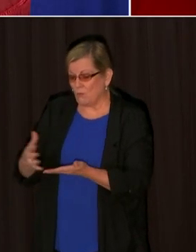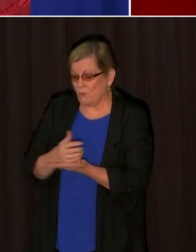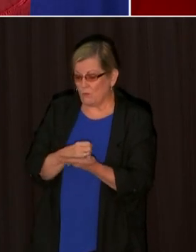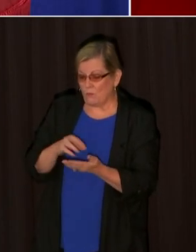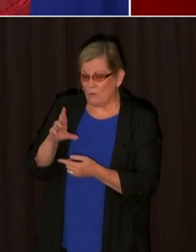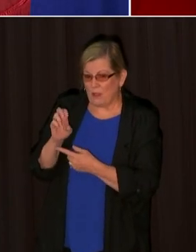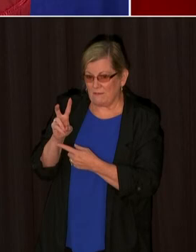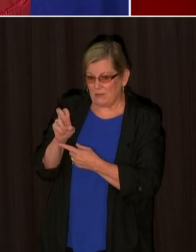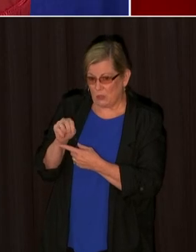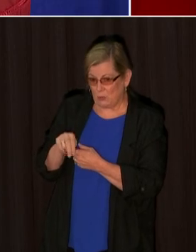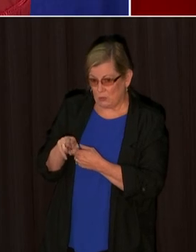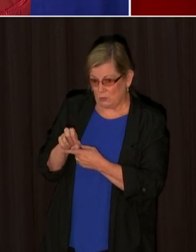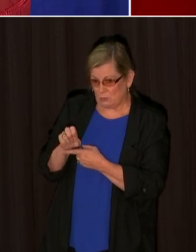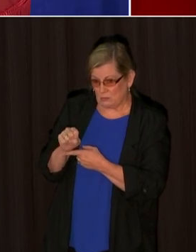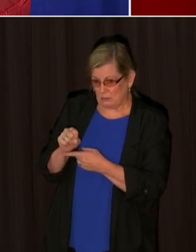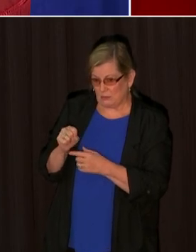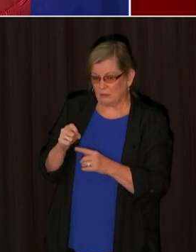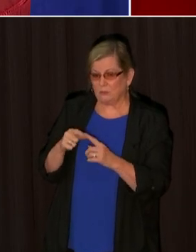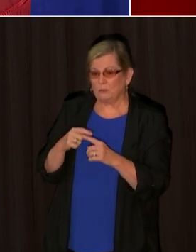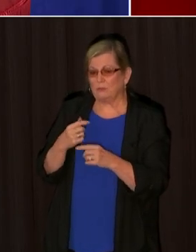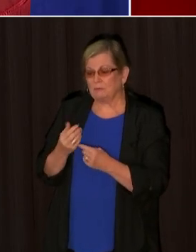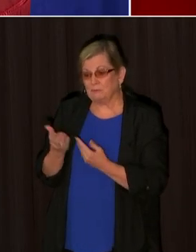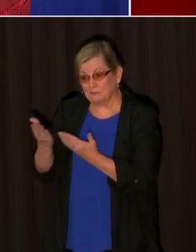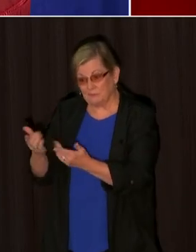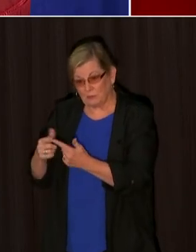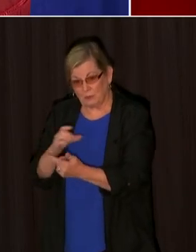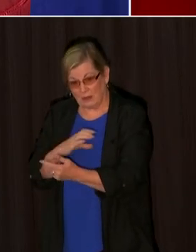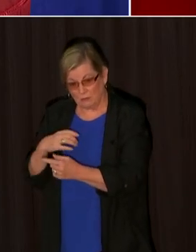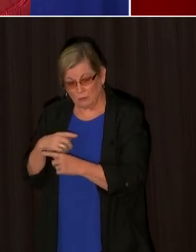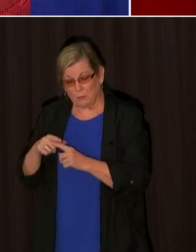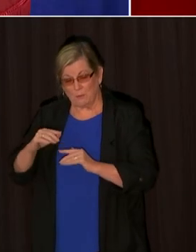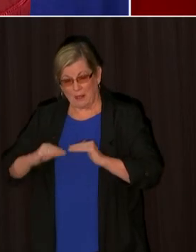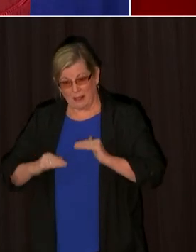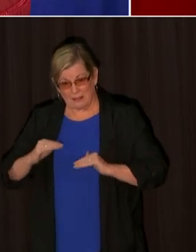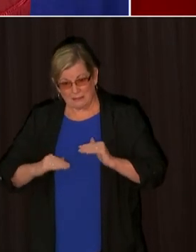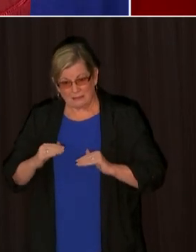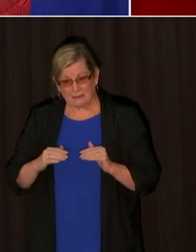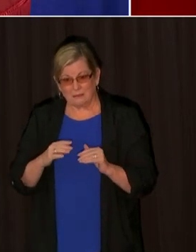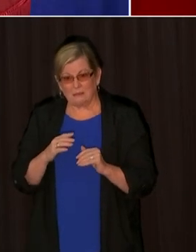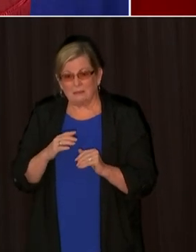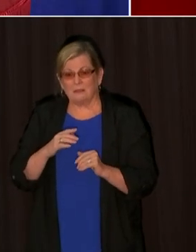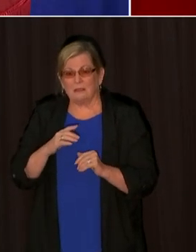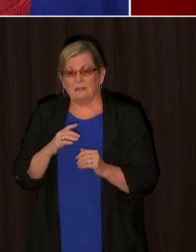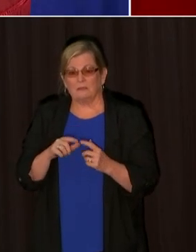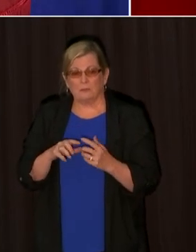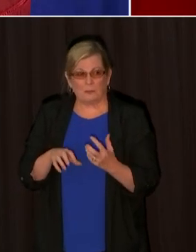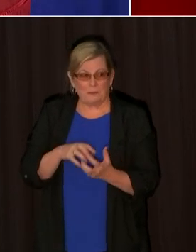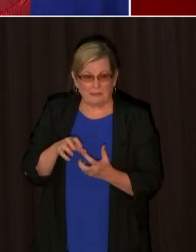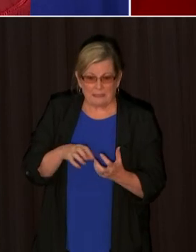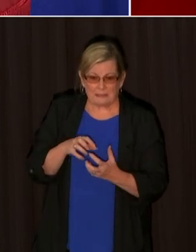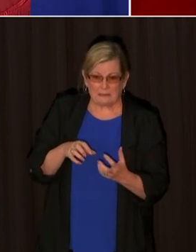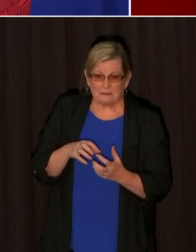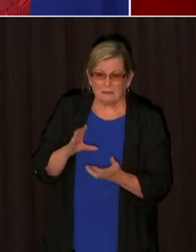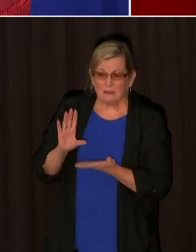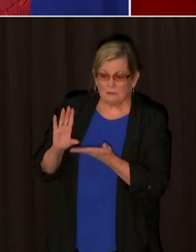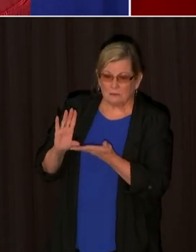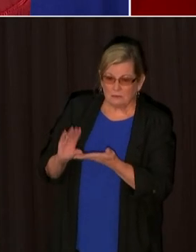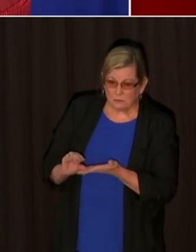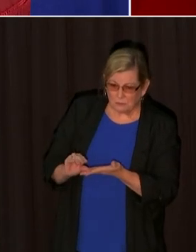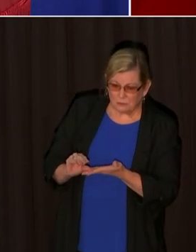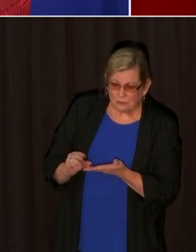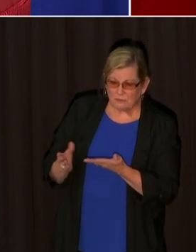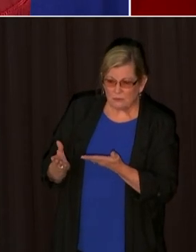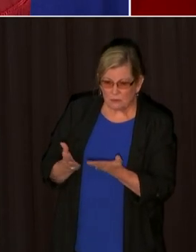that budget carefully, prudently, with a mix of reductions in services,